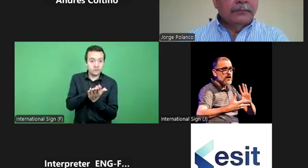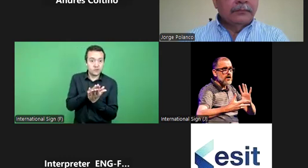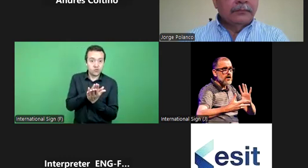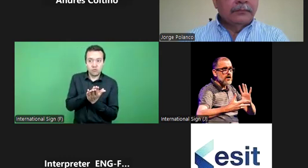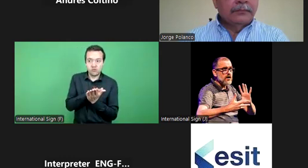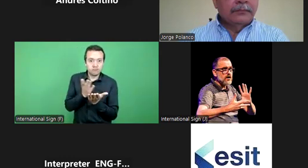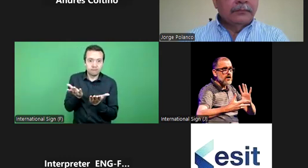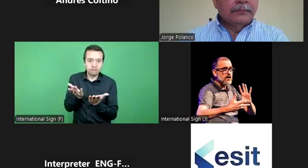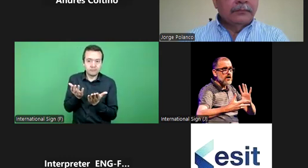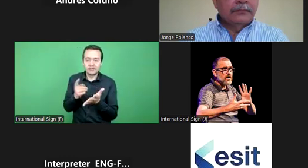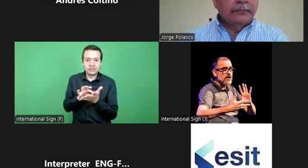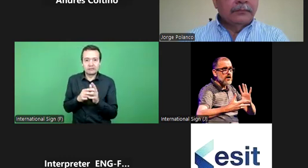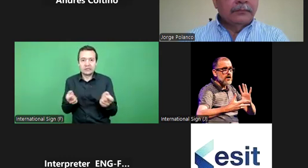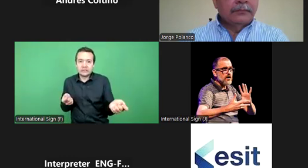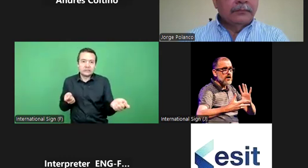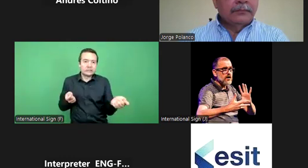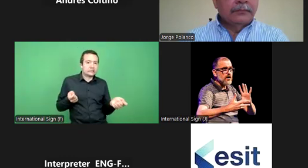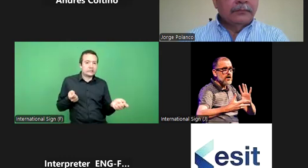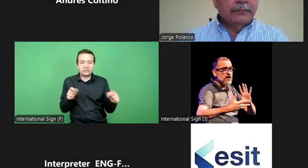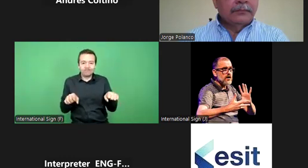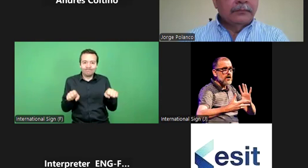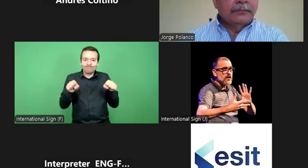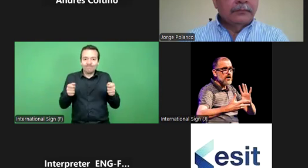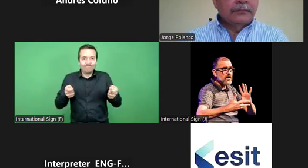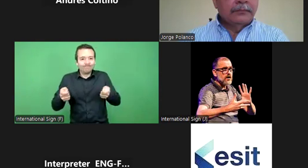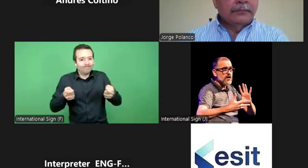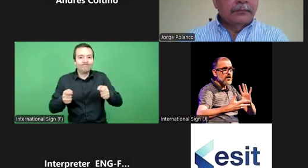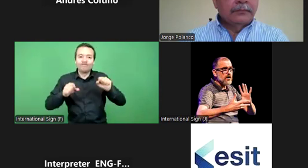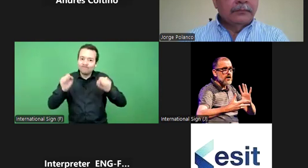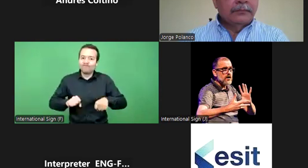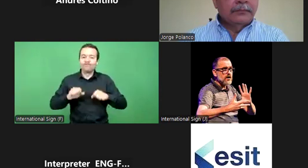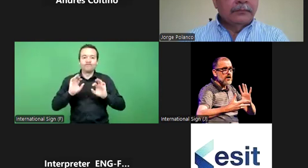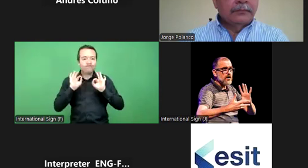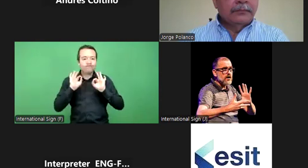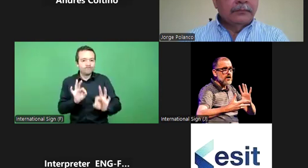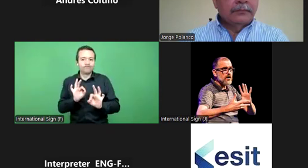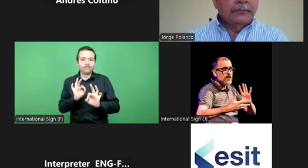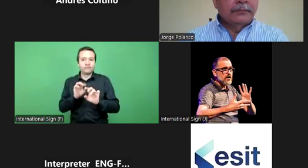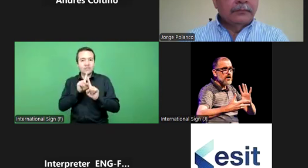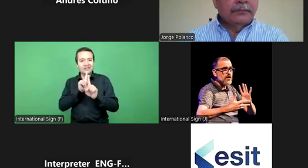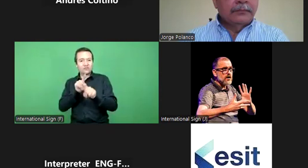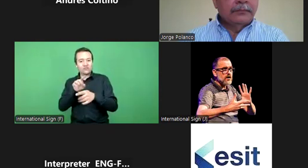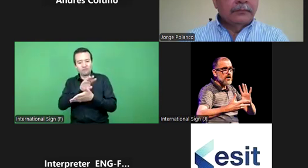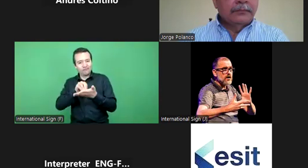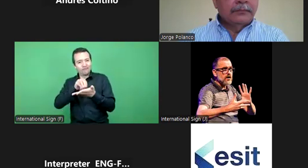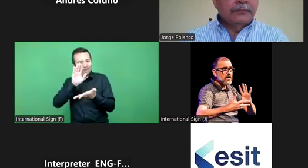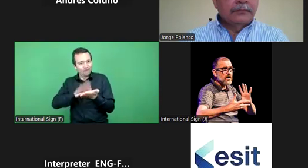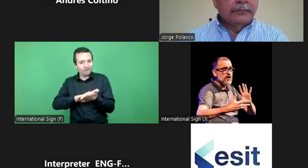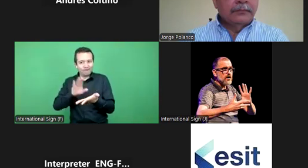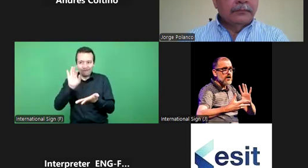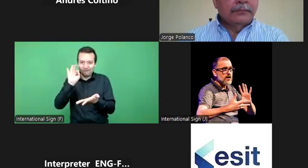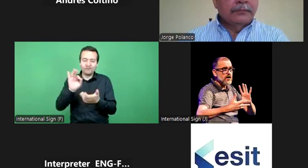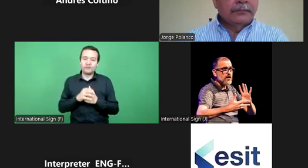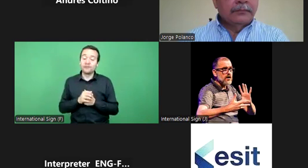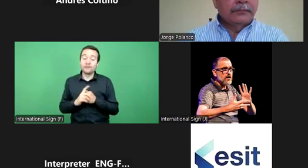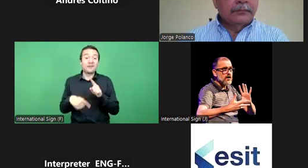outcome. Okay, one of the other challenges that we definitely had was, while there is a strong